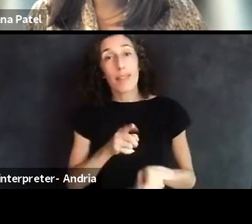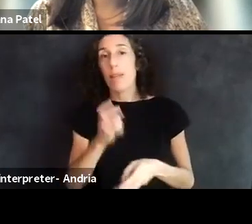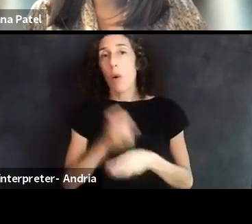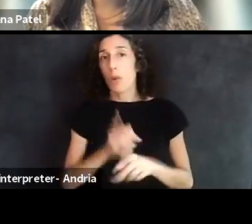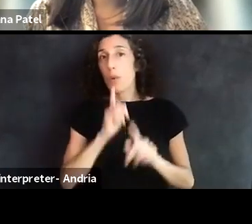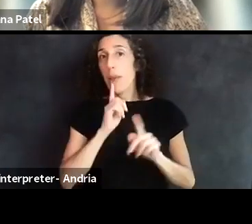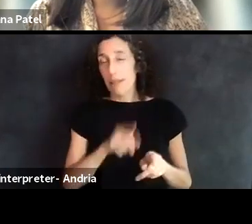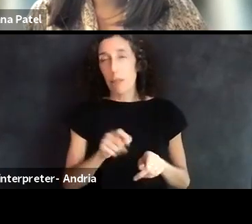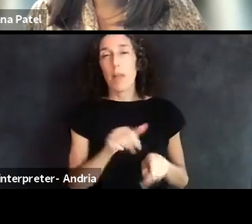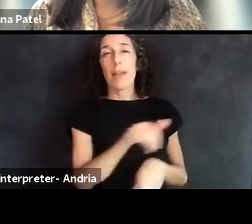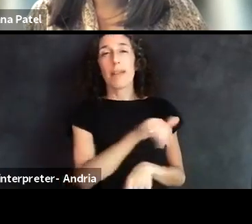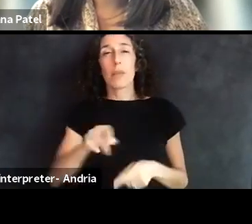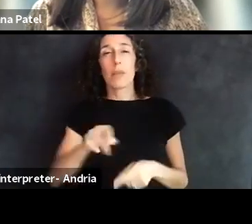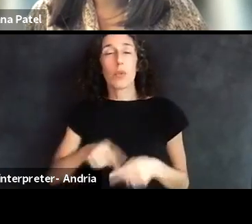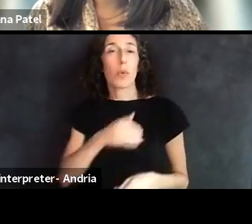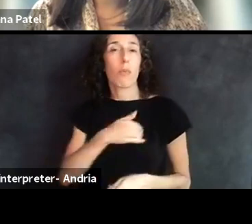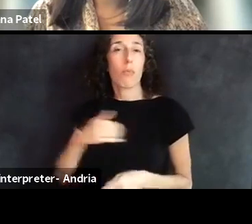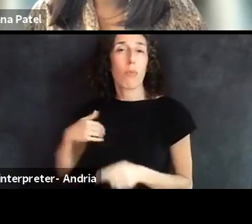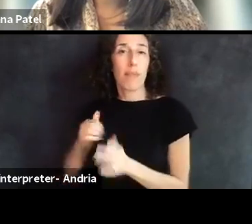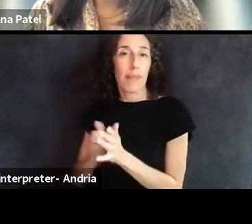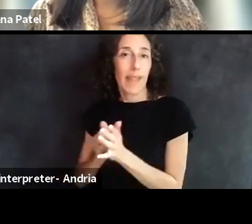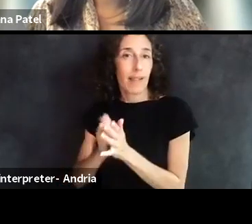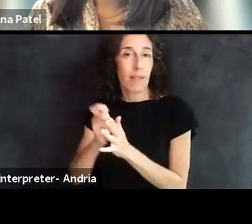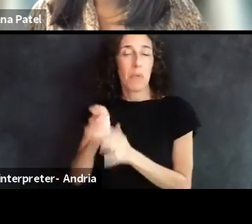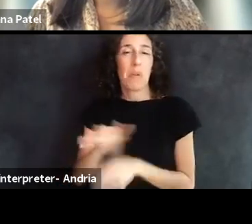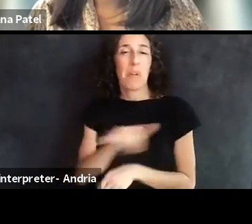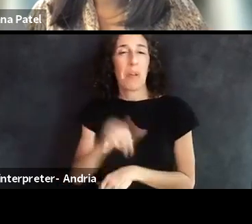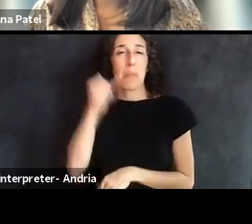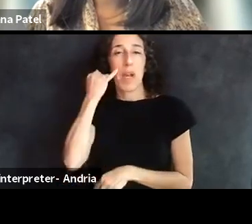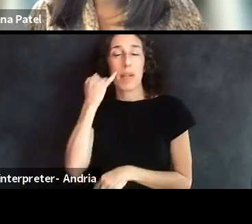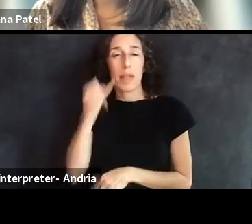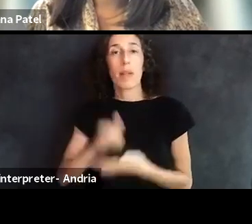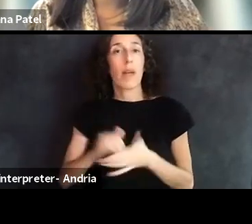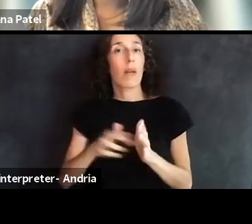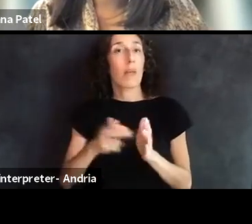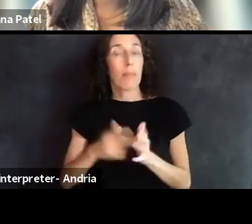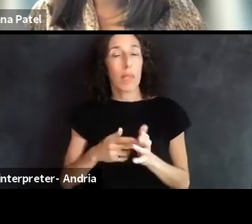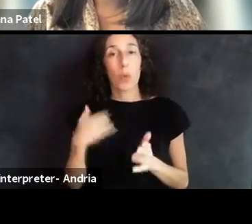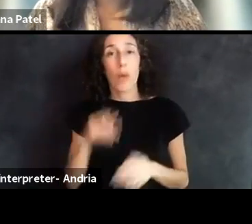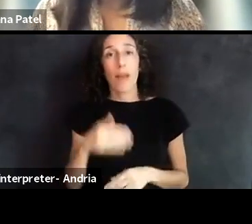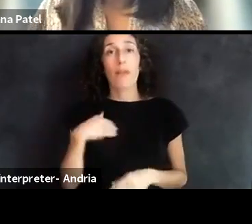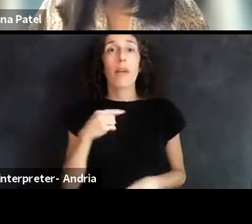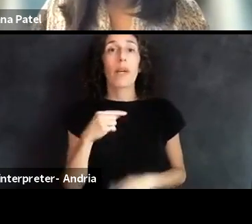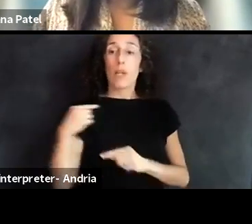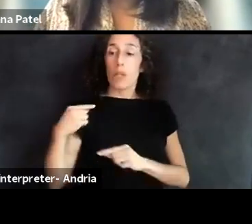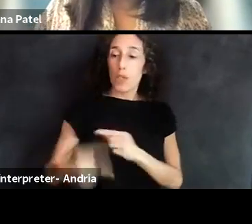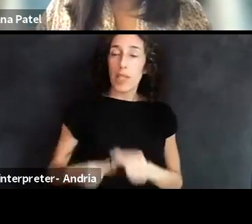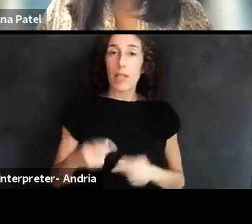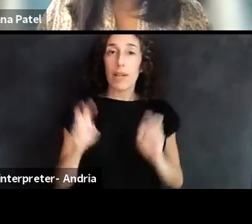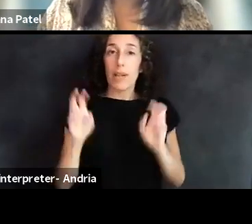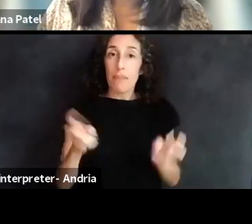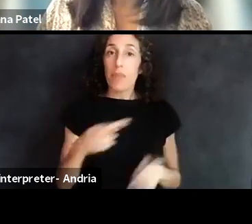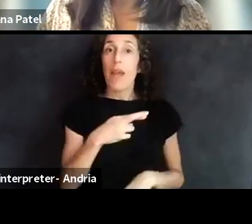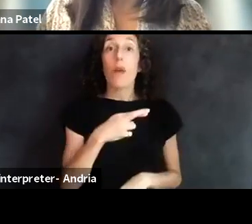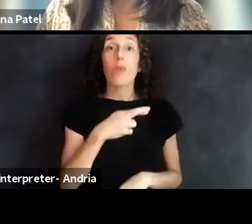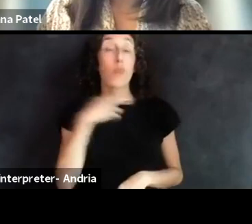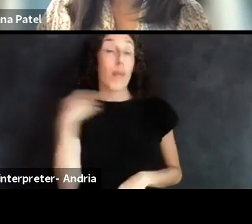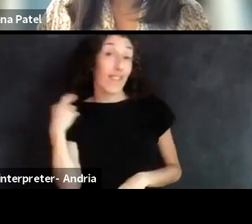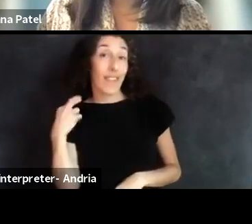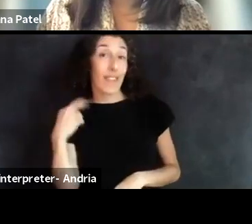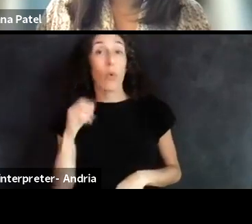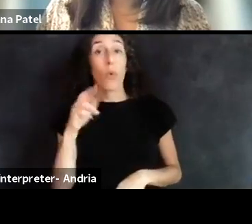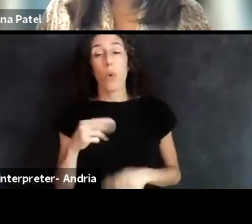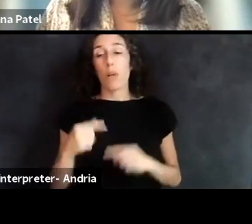cancer, which is the vast majority is going to be genes that put us at risk or put us at resilience. And then